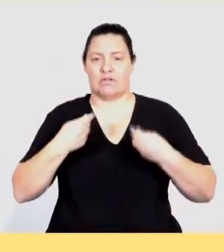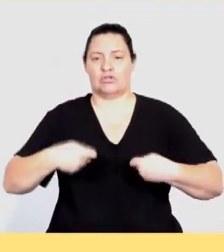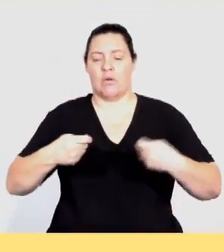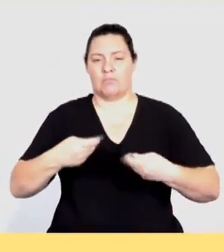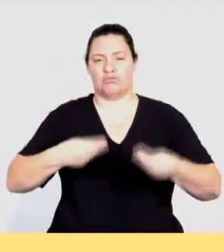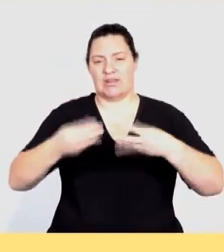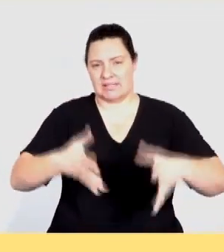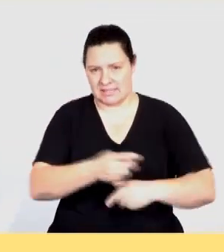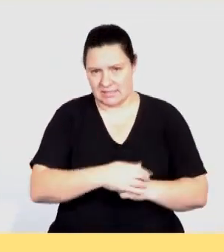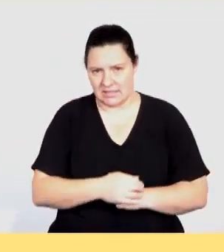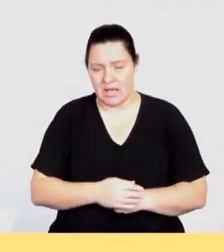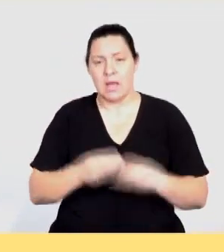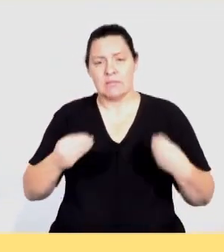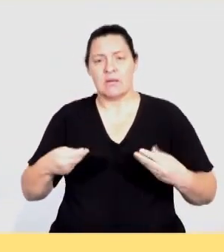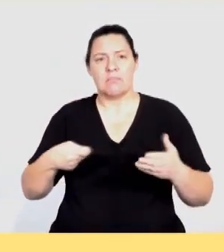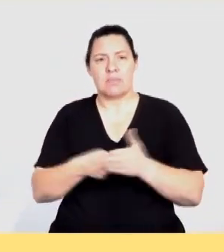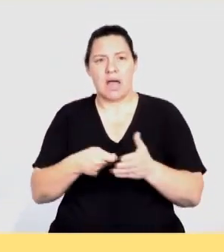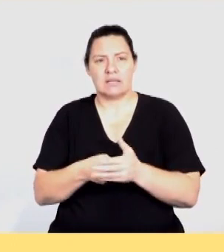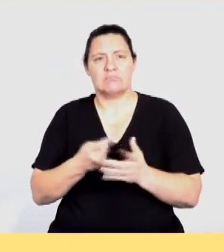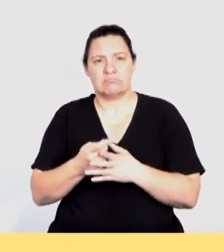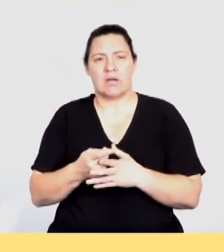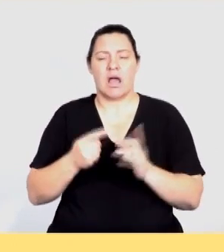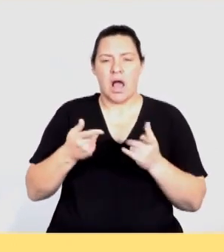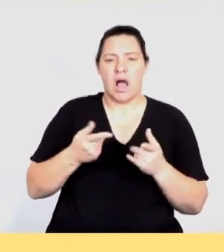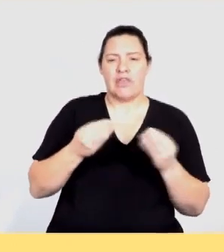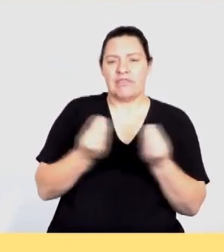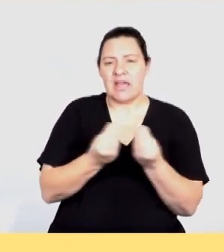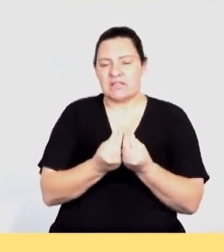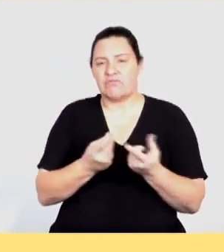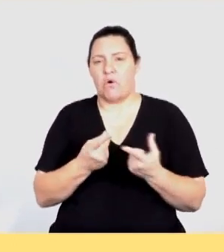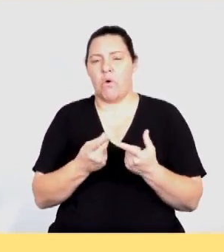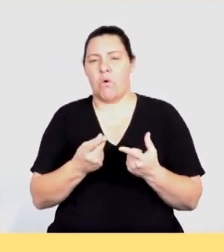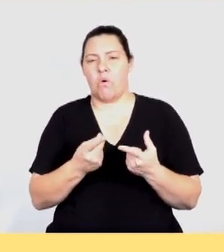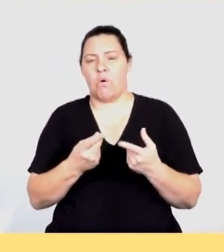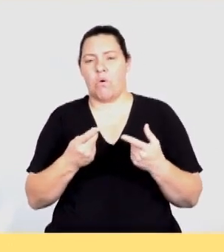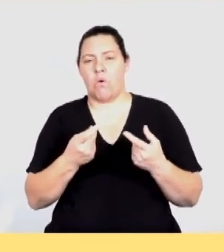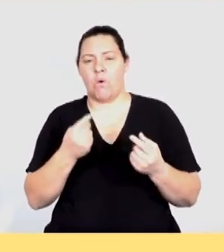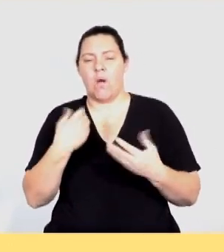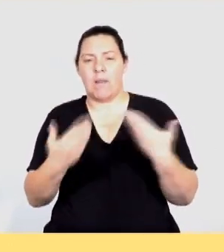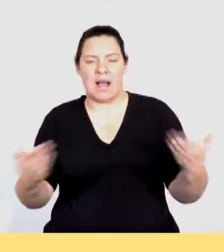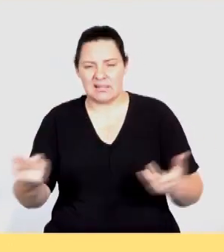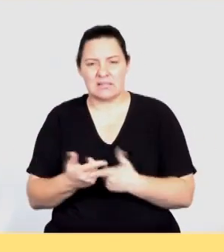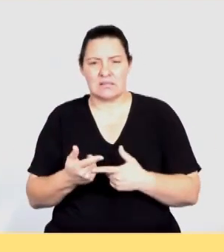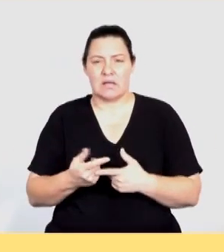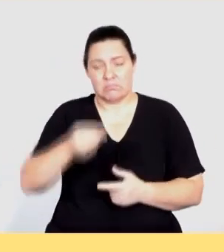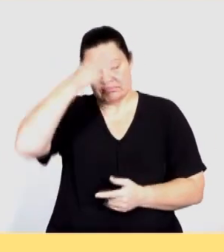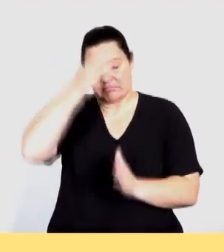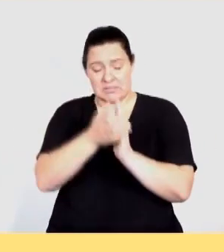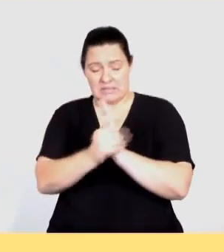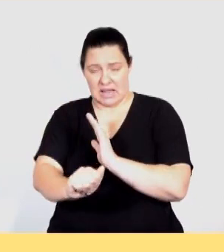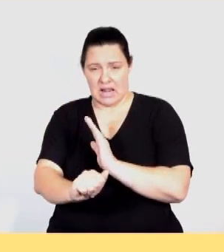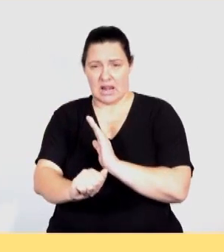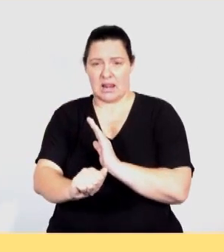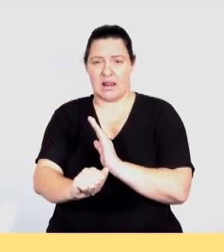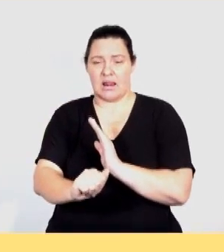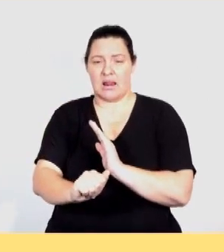owns Abraham's Traders. The business buys and sells household appliances. The business has an incompetent bookkeeper and